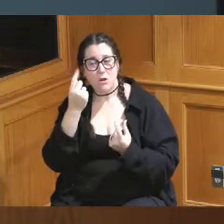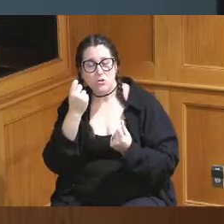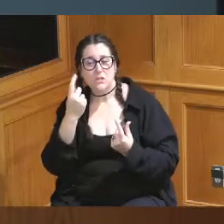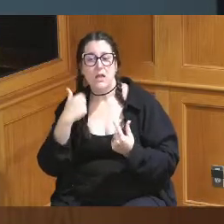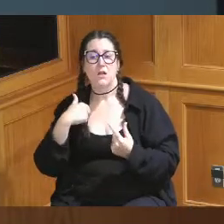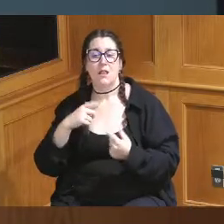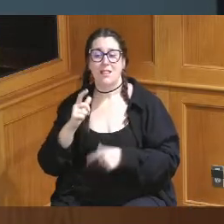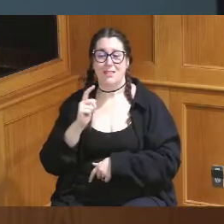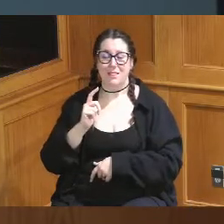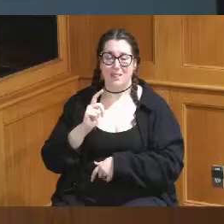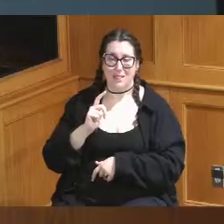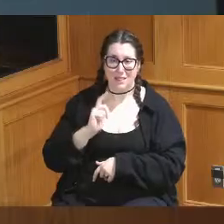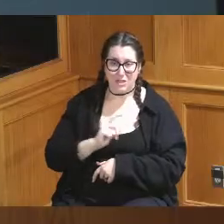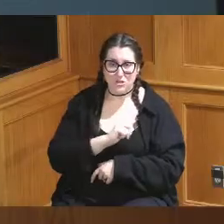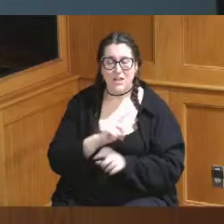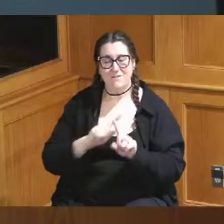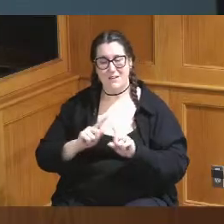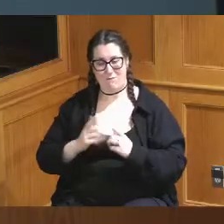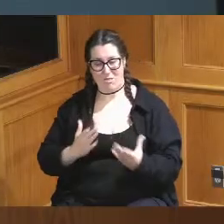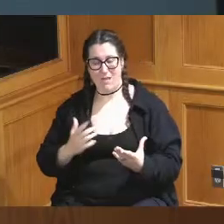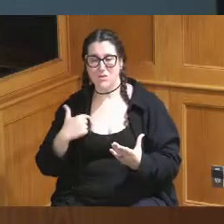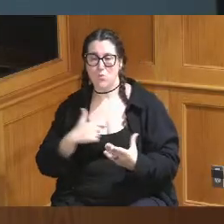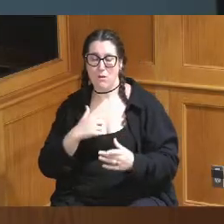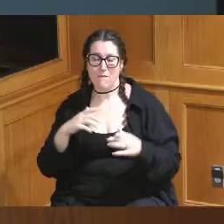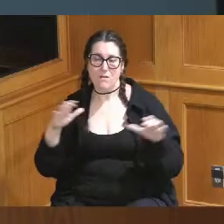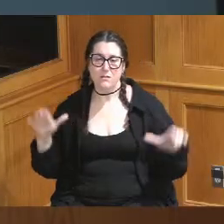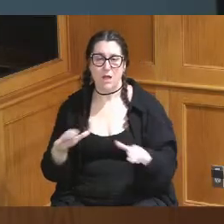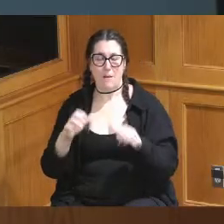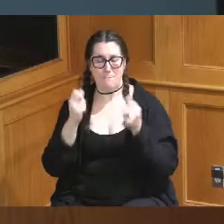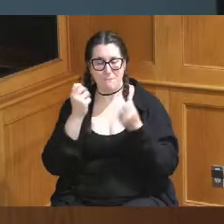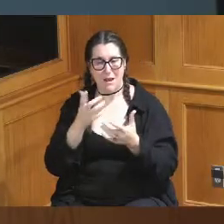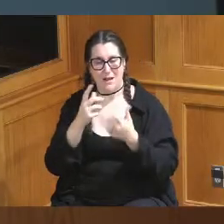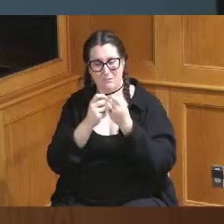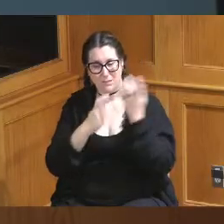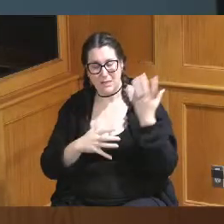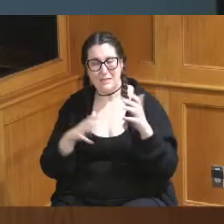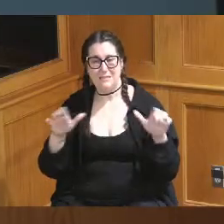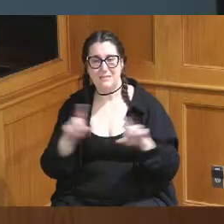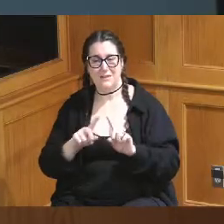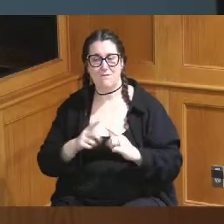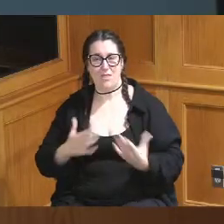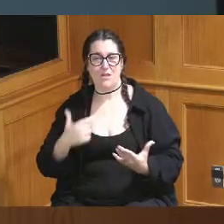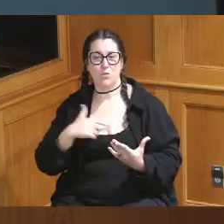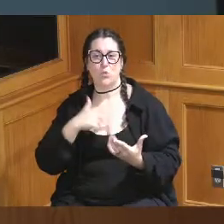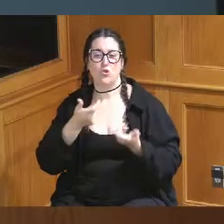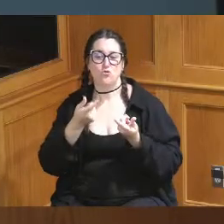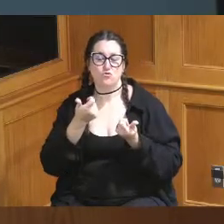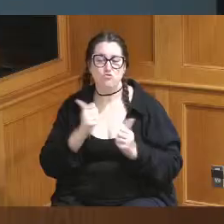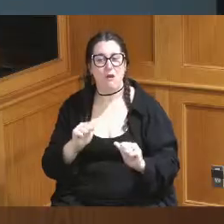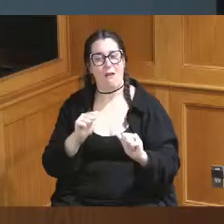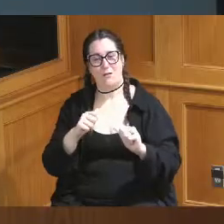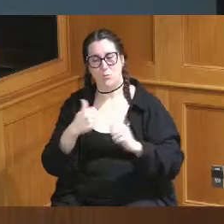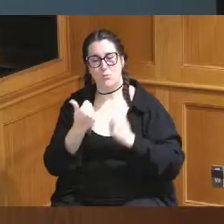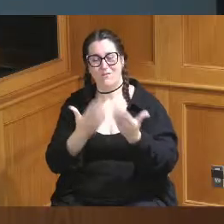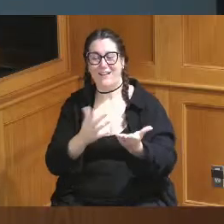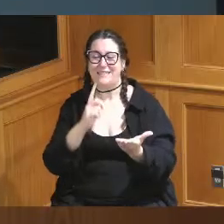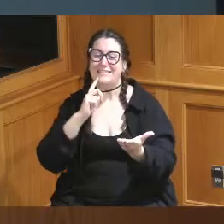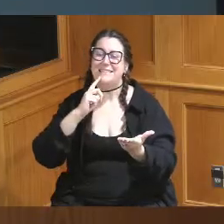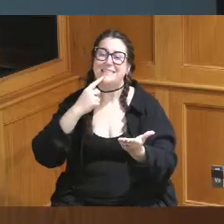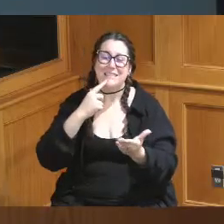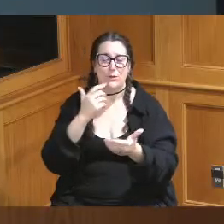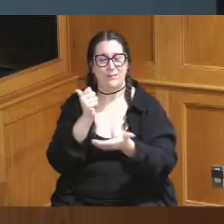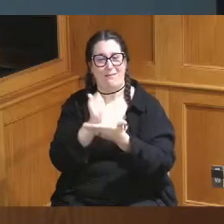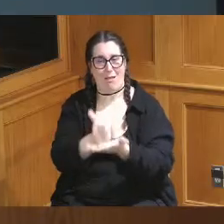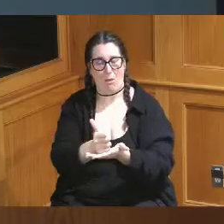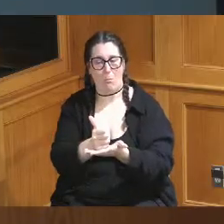and others related to this topic, and so we are trying to figure out a way to provide serious relief, again,